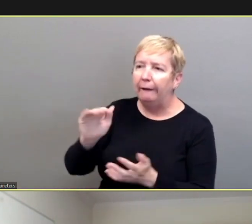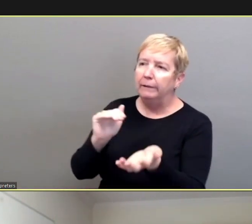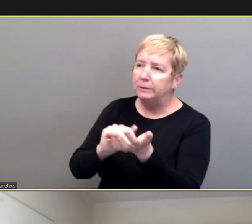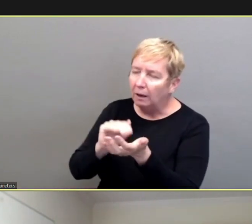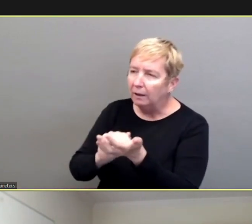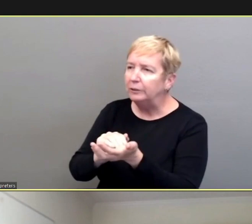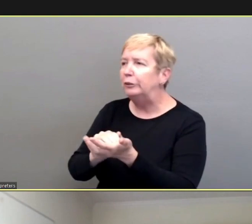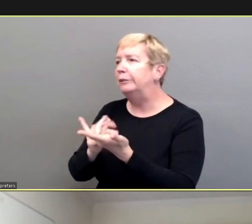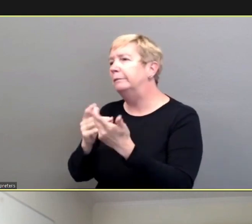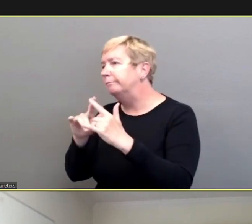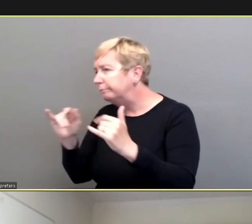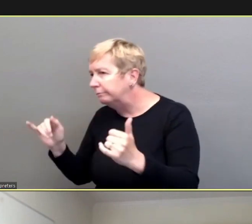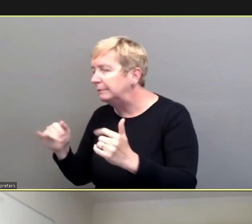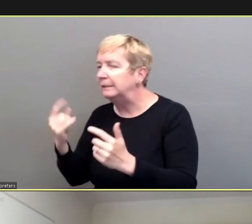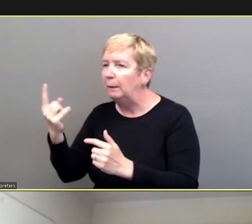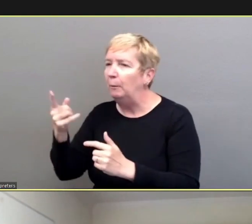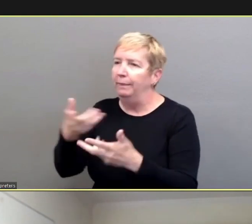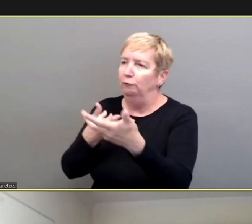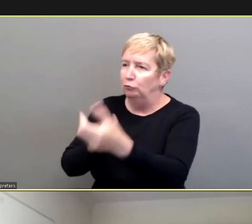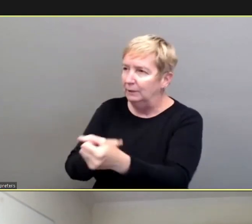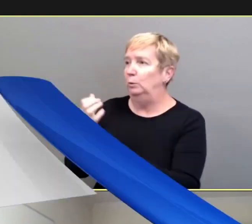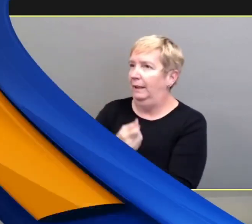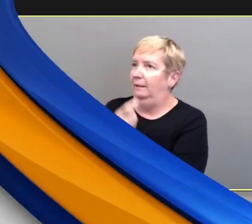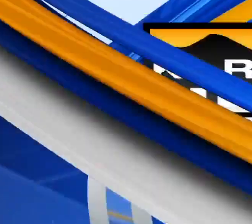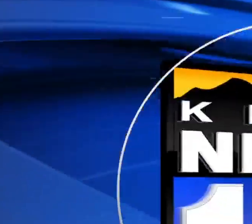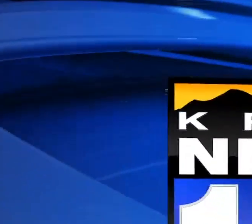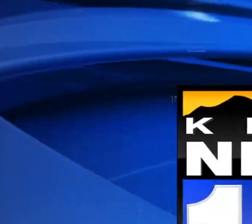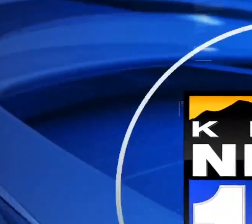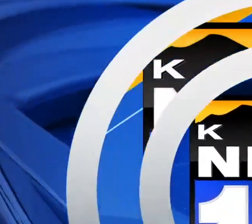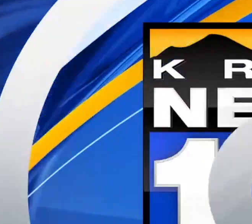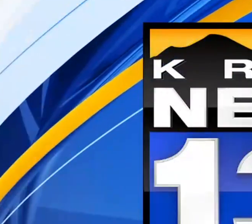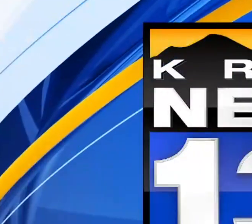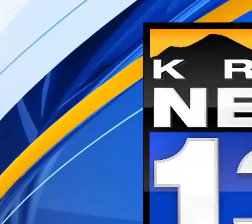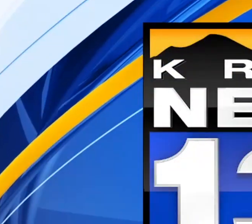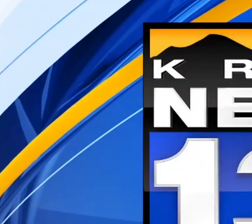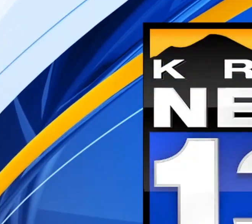decision. Have a great day. Thanks. Thank you. Thanks, everybody. We'll see you next week.